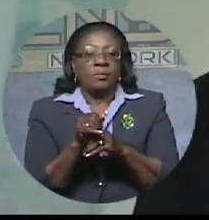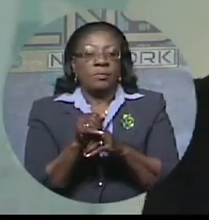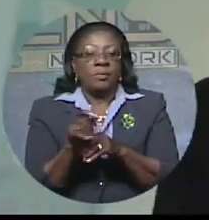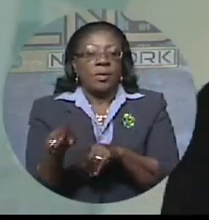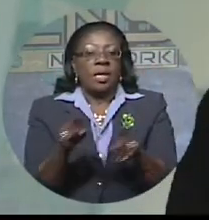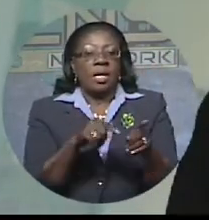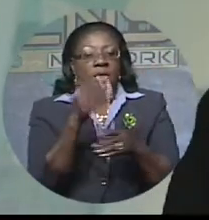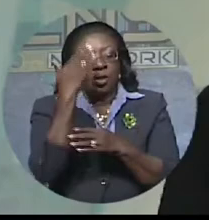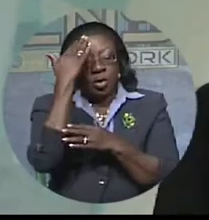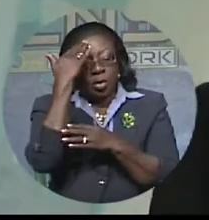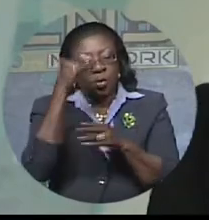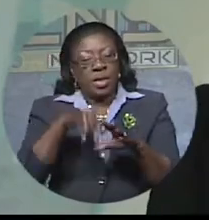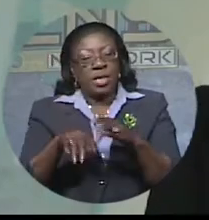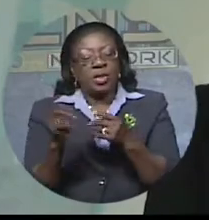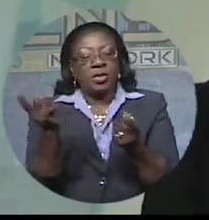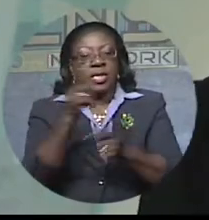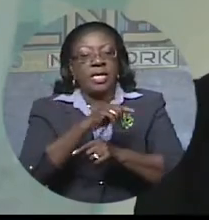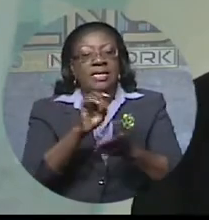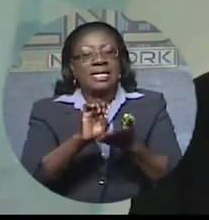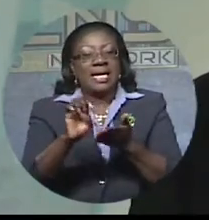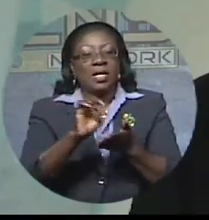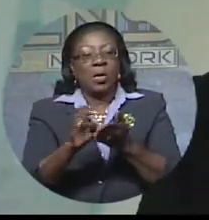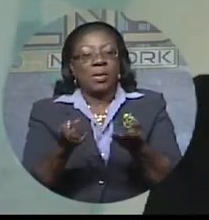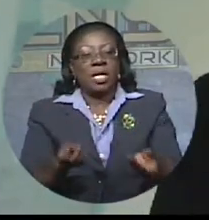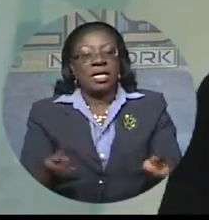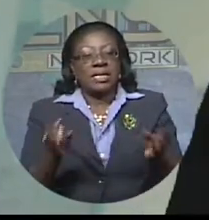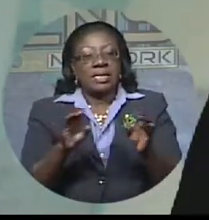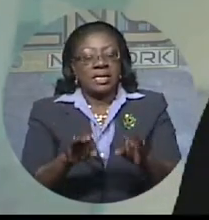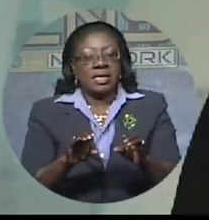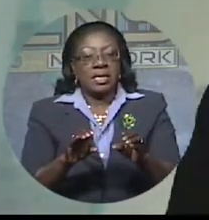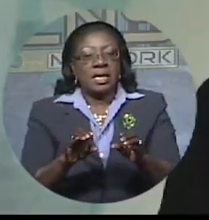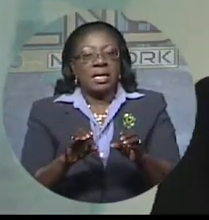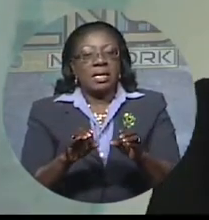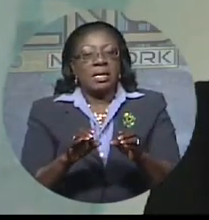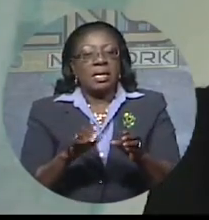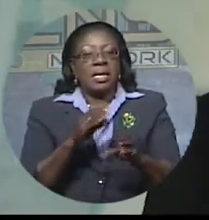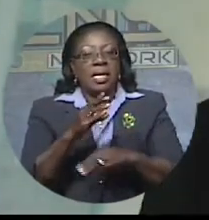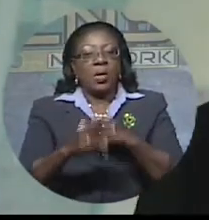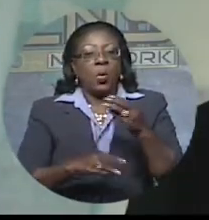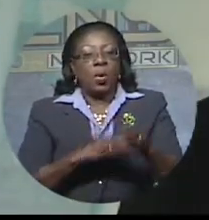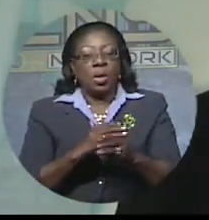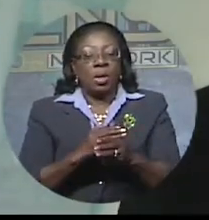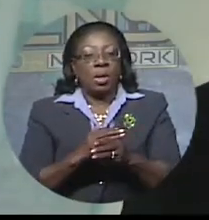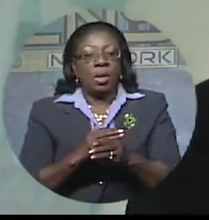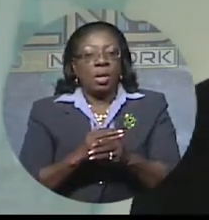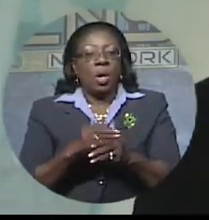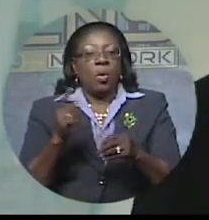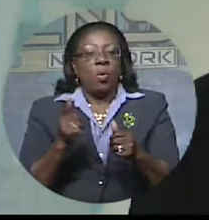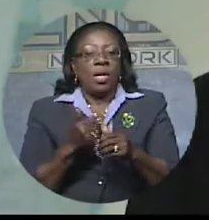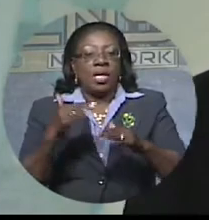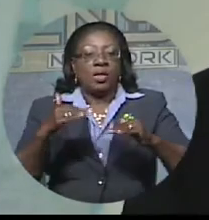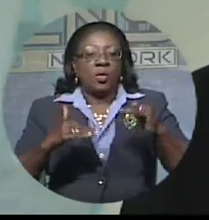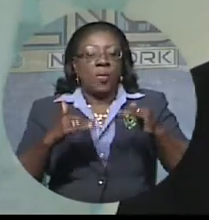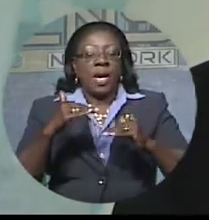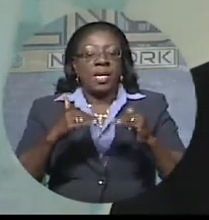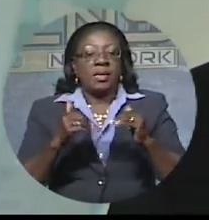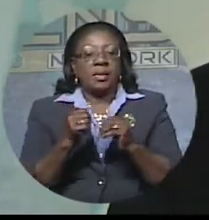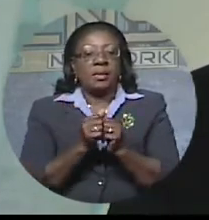As you know, in today's economic condition and the situation today in the world, one has to balance